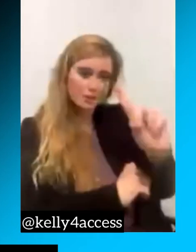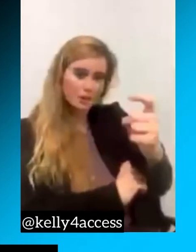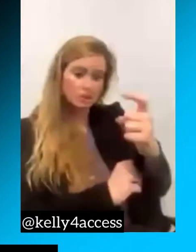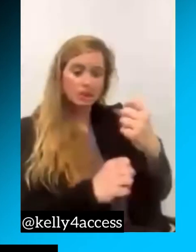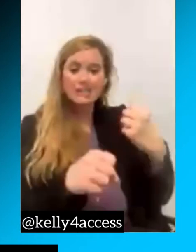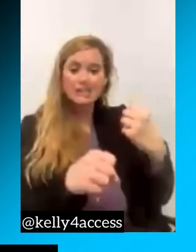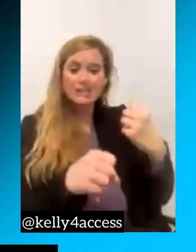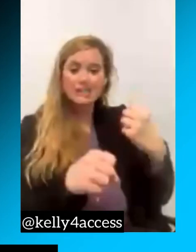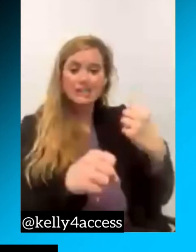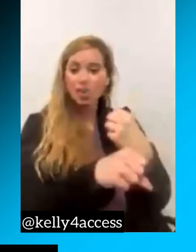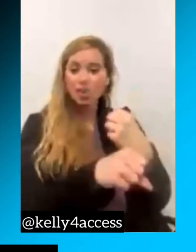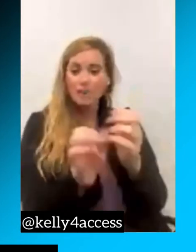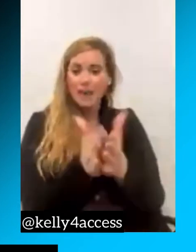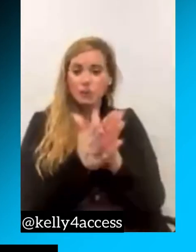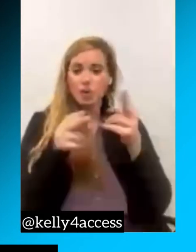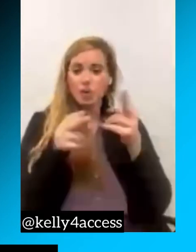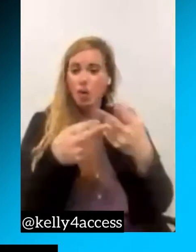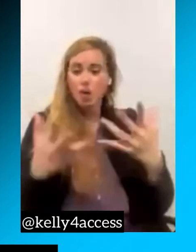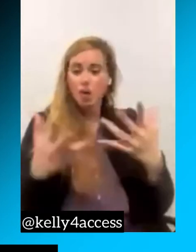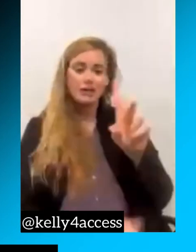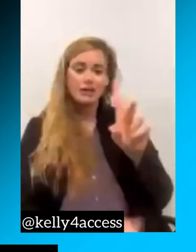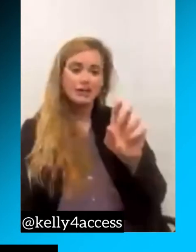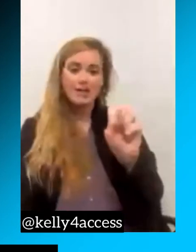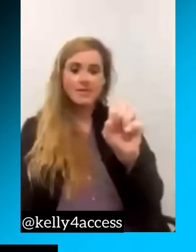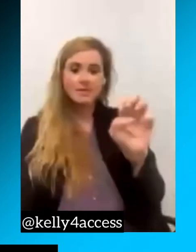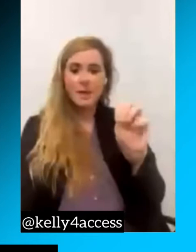the DSM, which is basically like